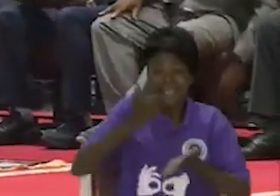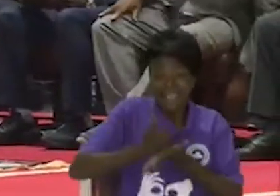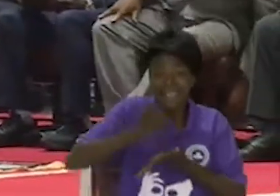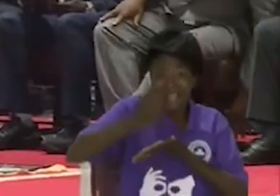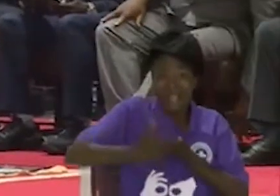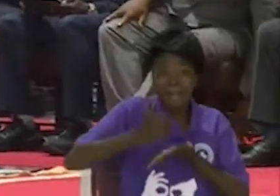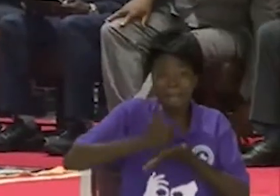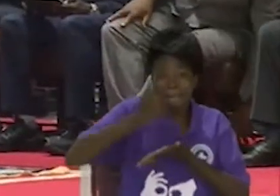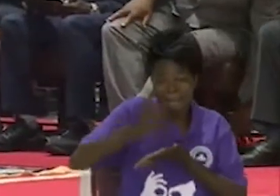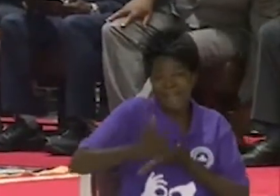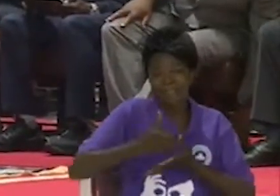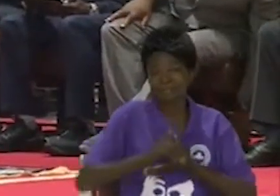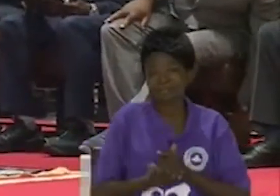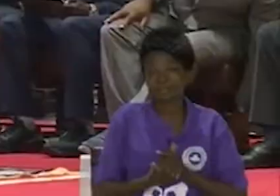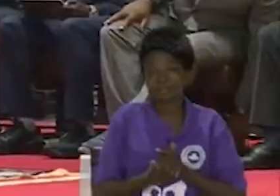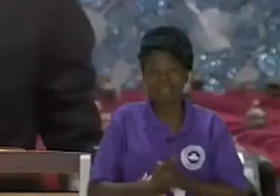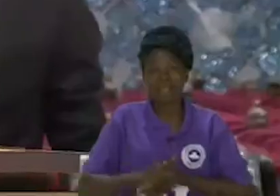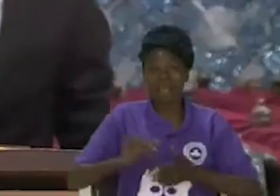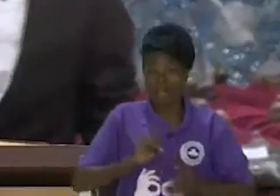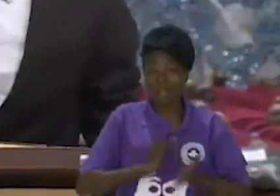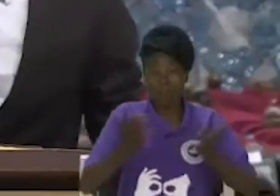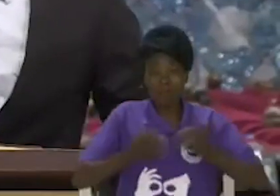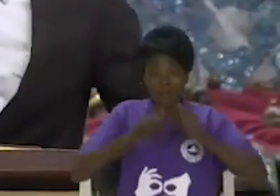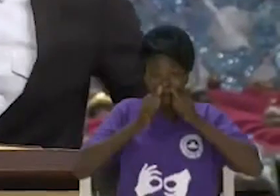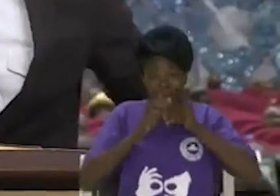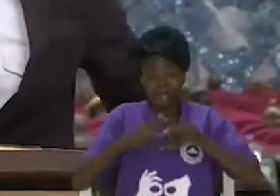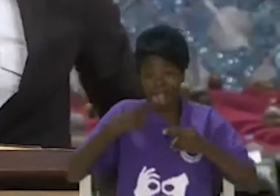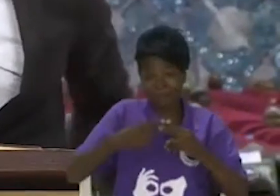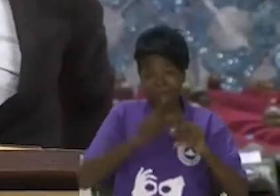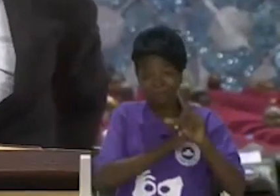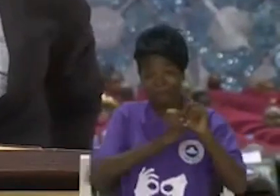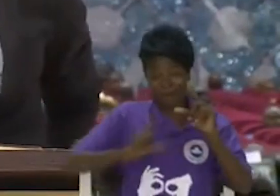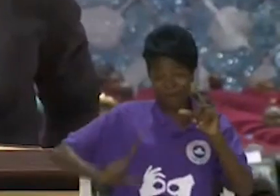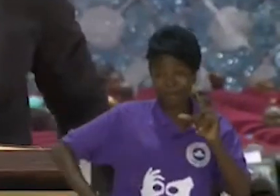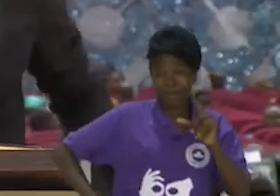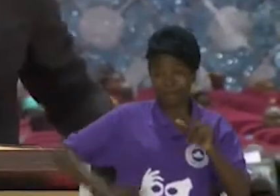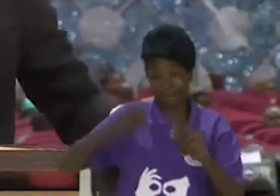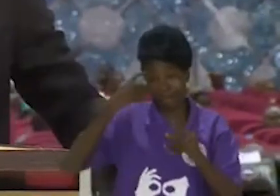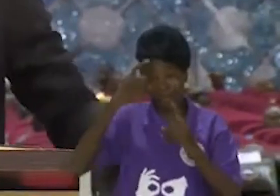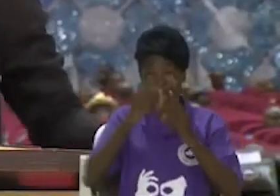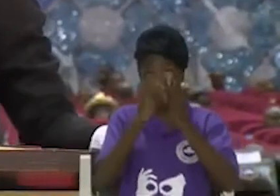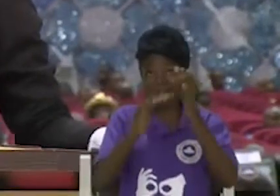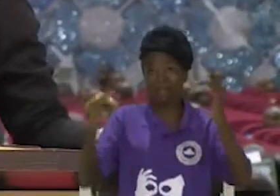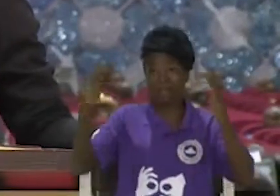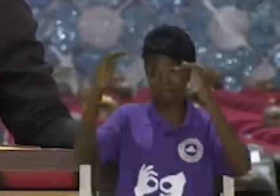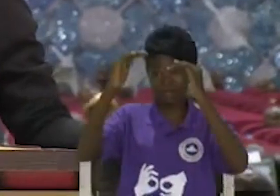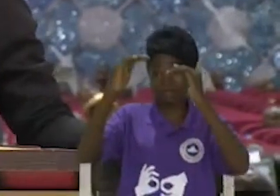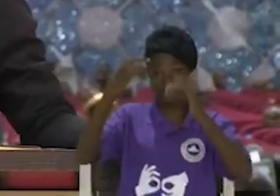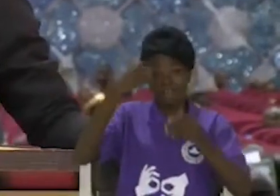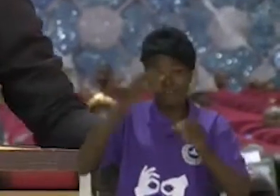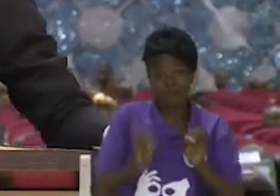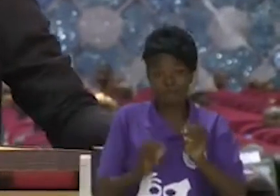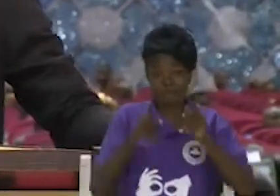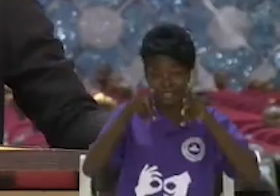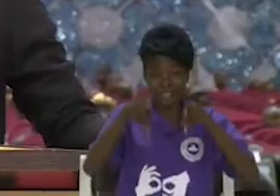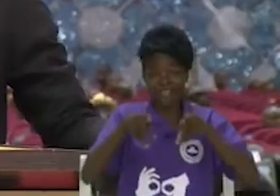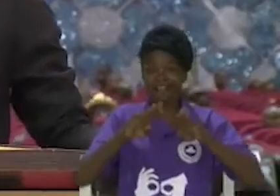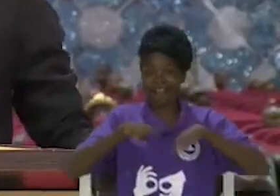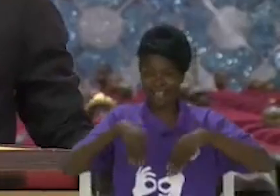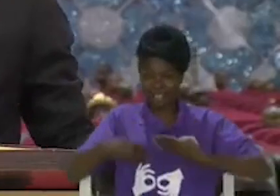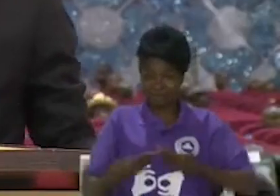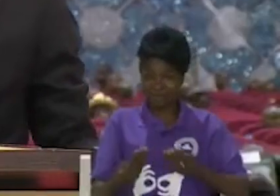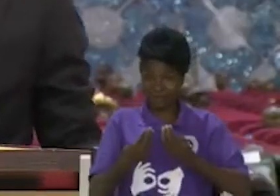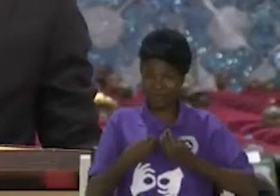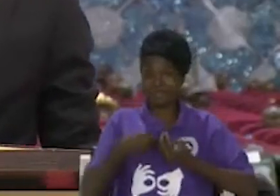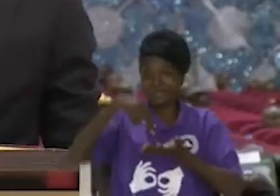Amen. I want to bless the name of the Lord God of heaven for the privilege he has given to me